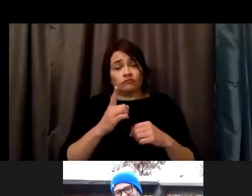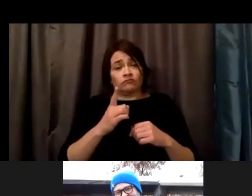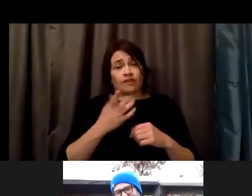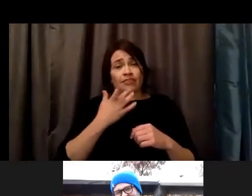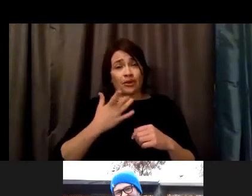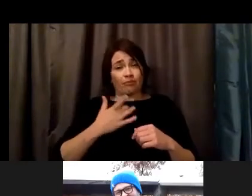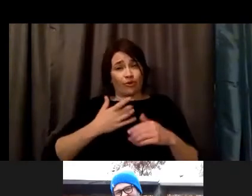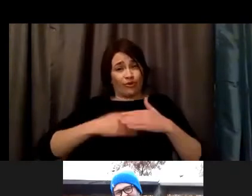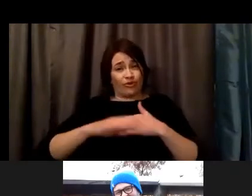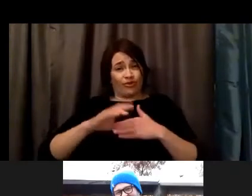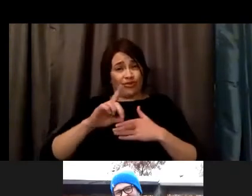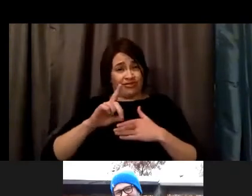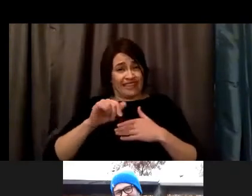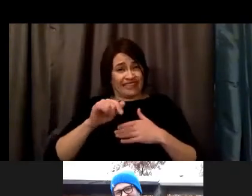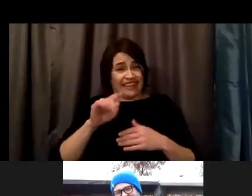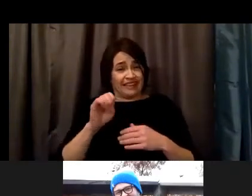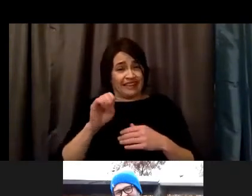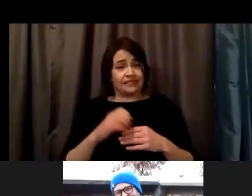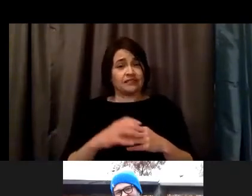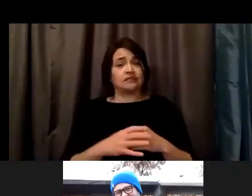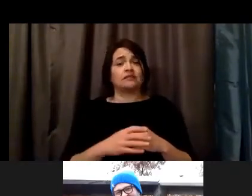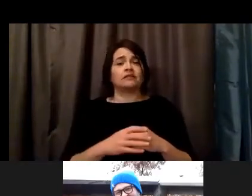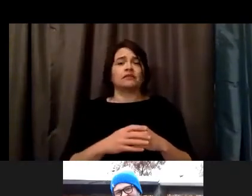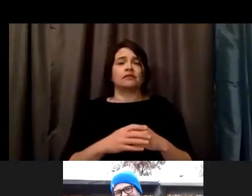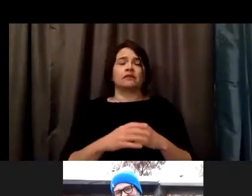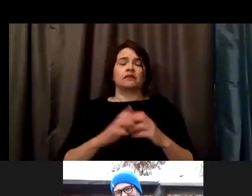From the start of the genocide, the documents,